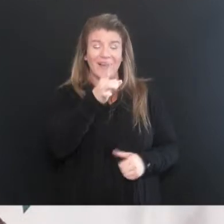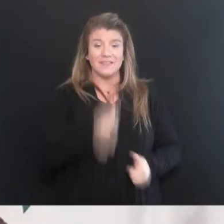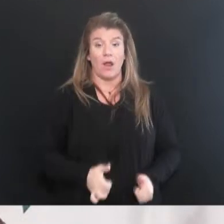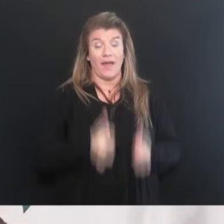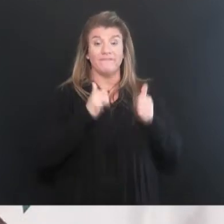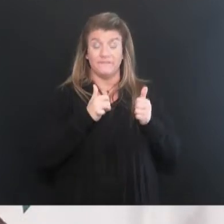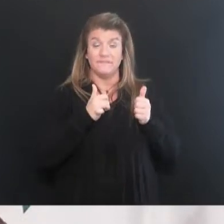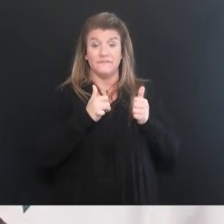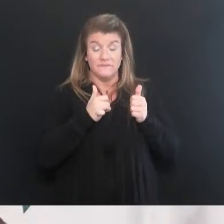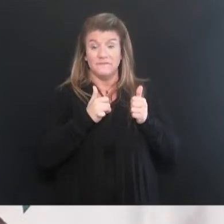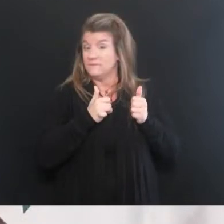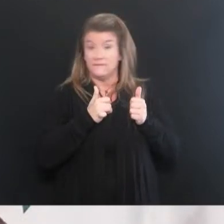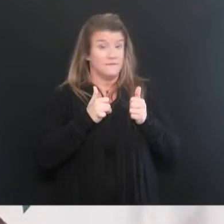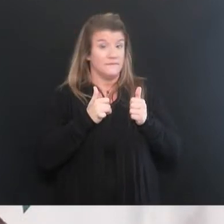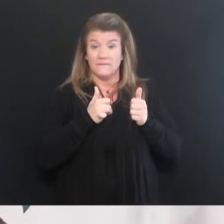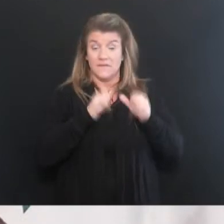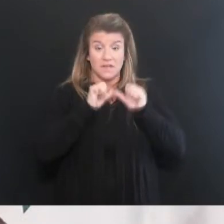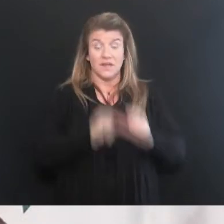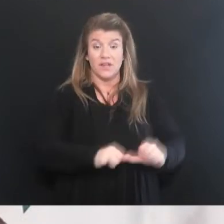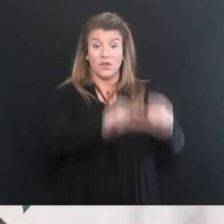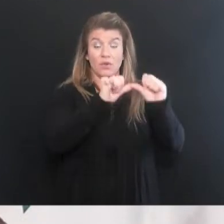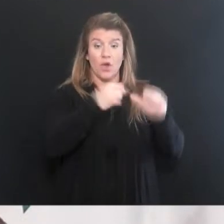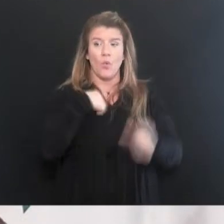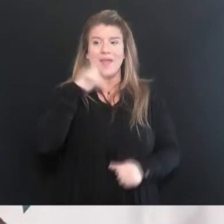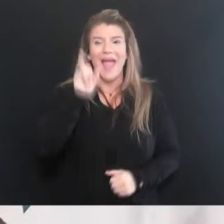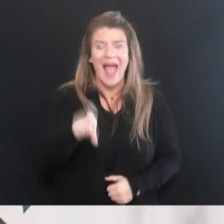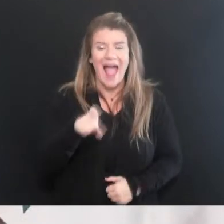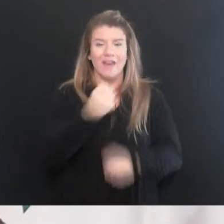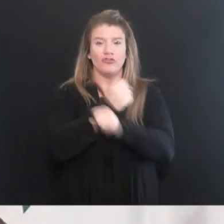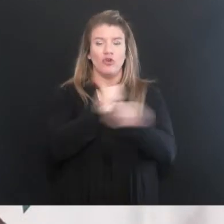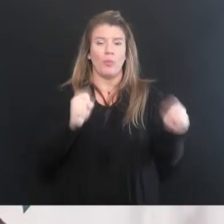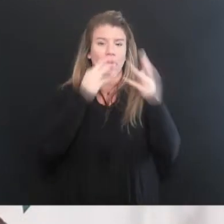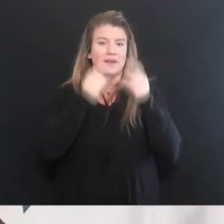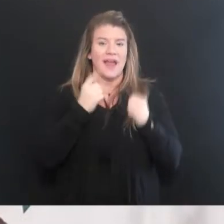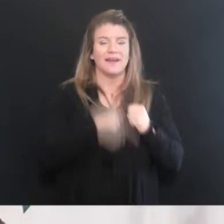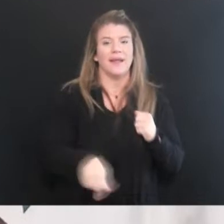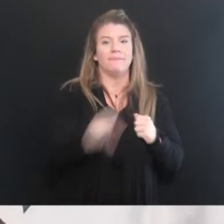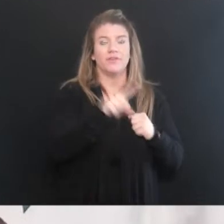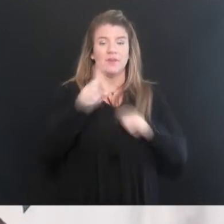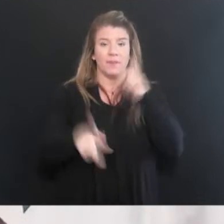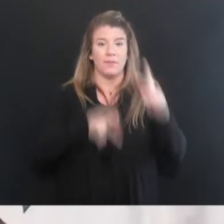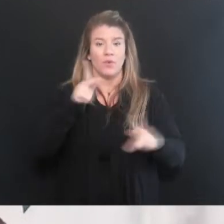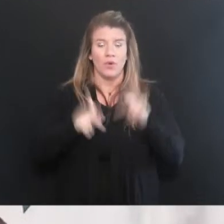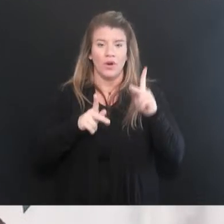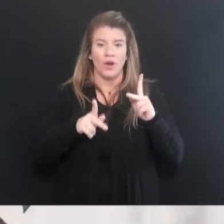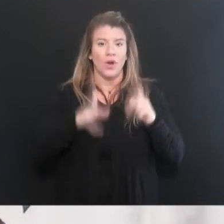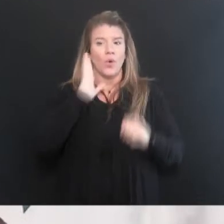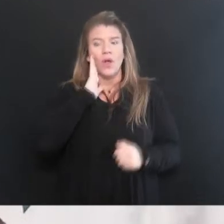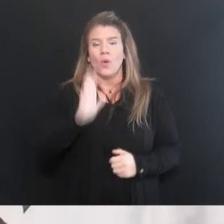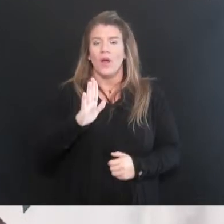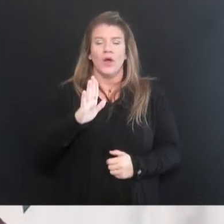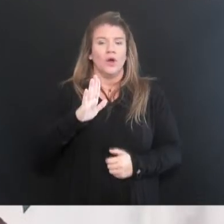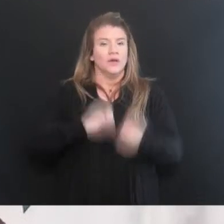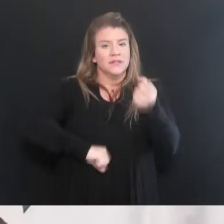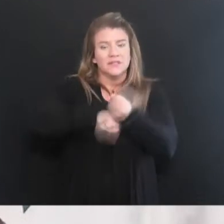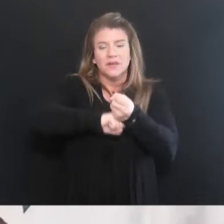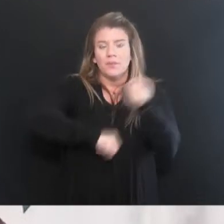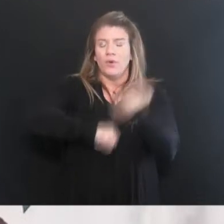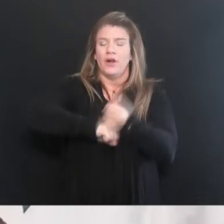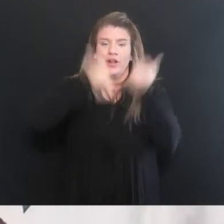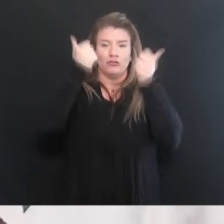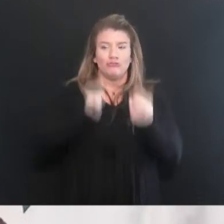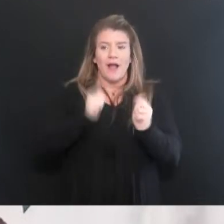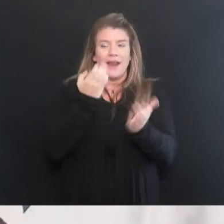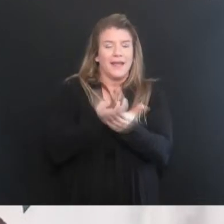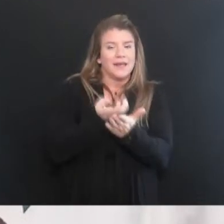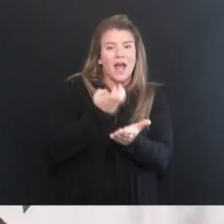lifeblood in every way, and we have got to protect them for our people and everything. We'll stand behind them and try to help them